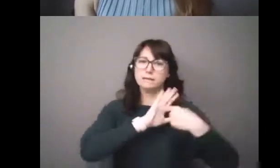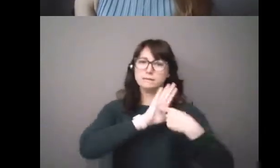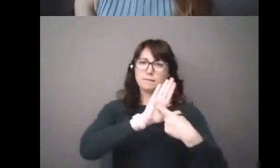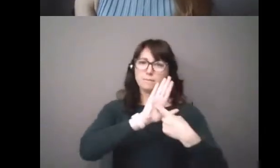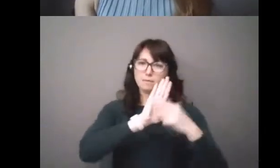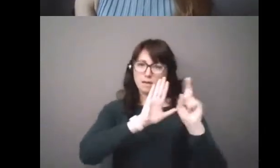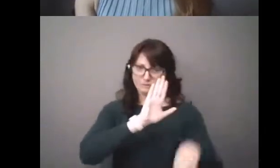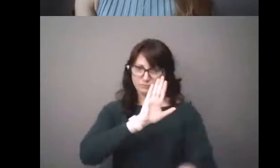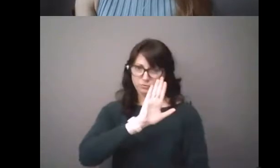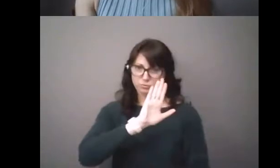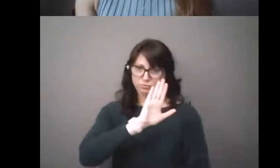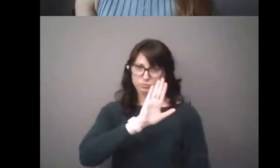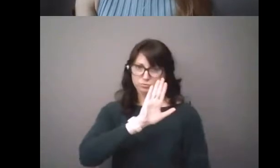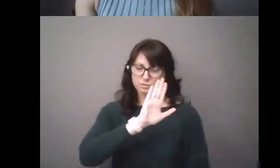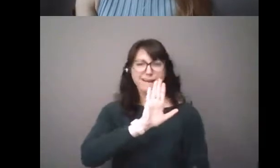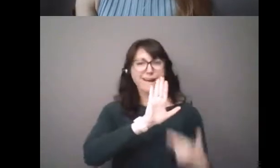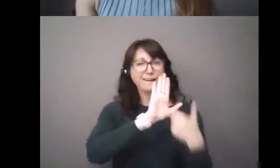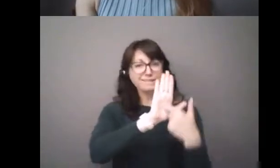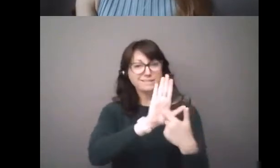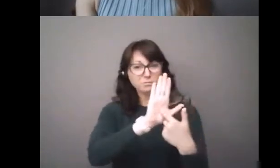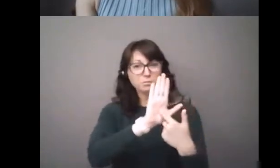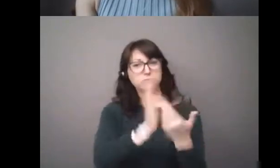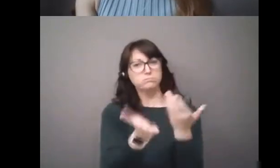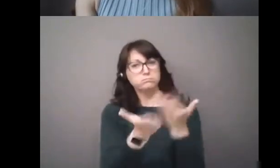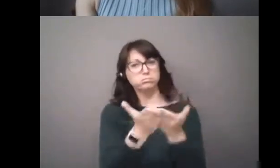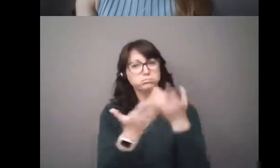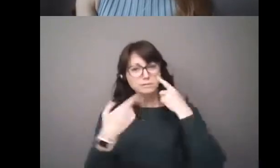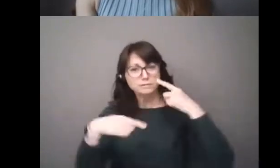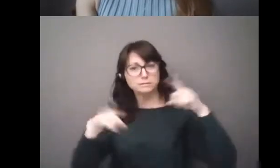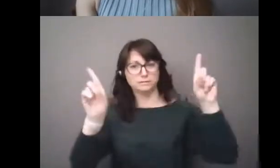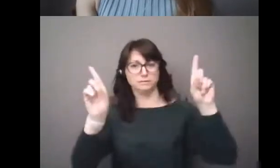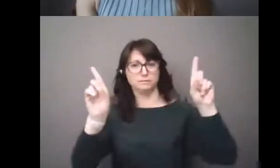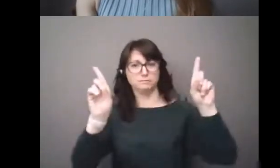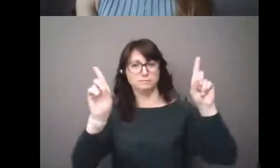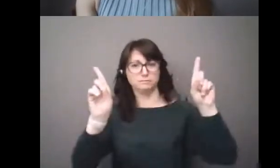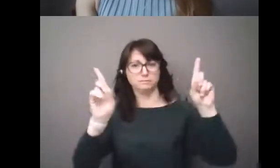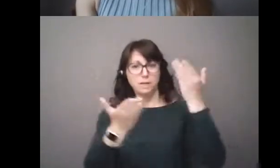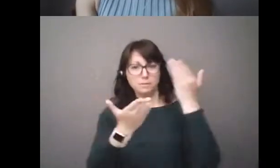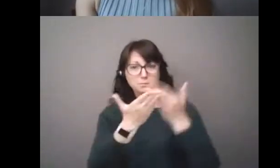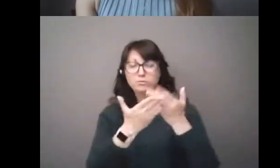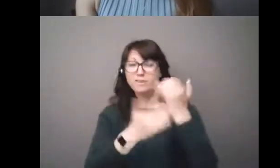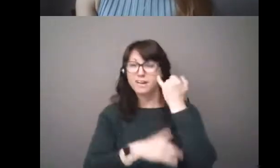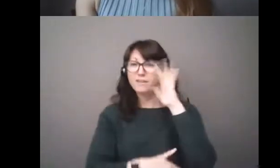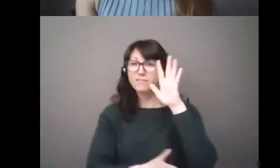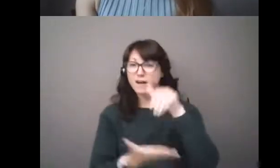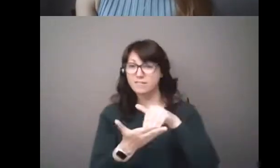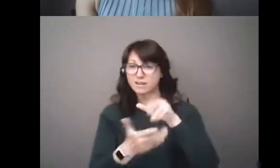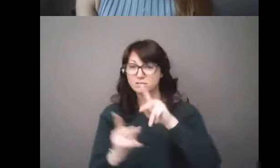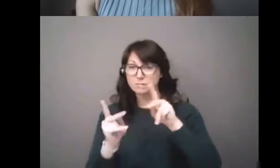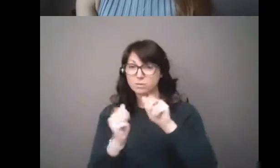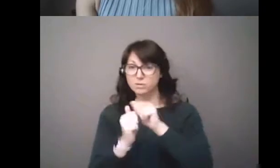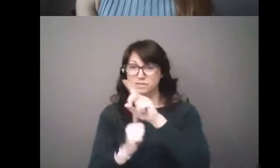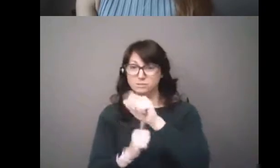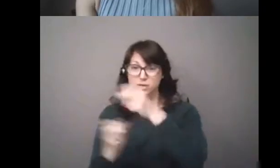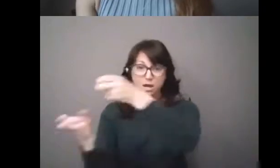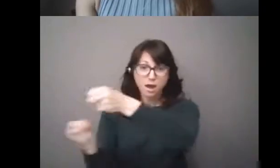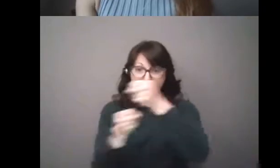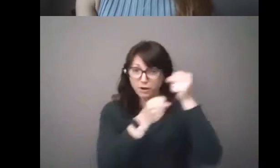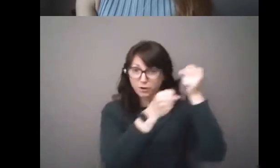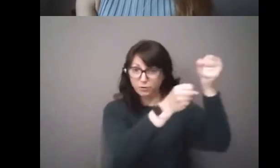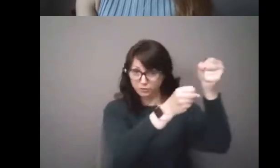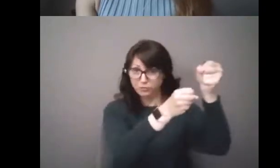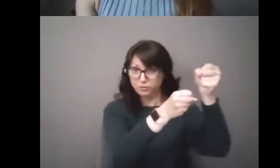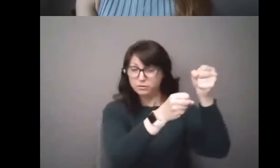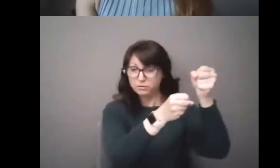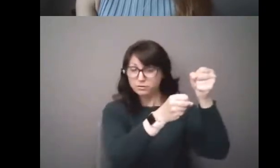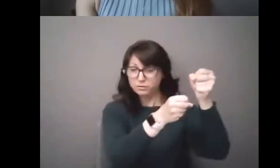be about success. And they have to demonstrate that these 5,000 jobs are, that people that are taking